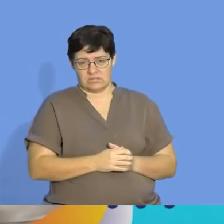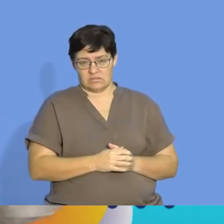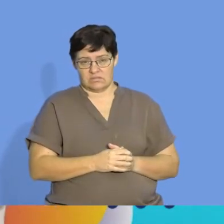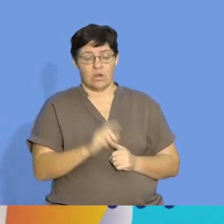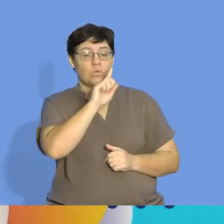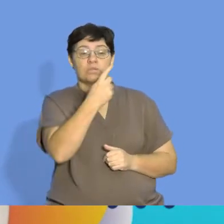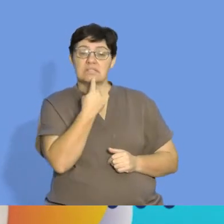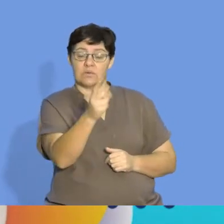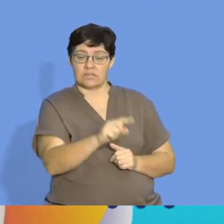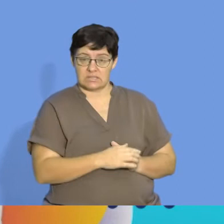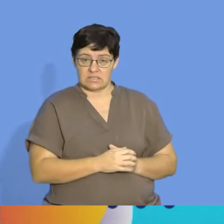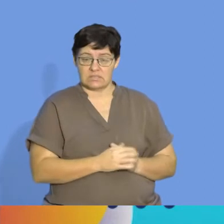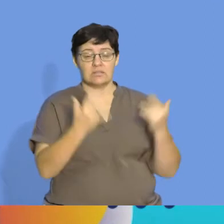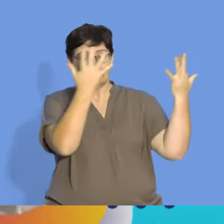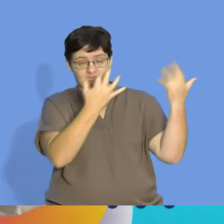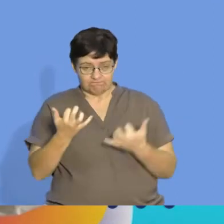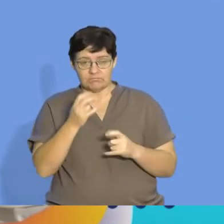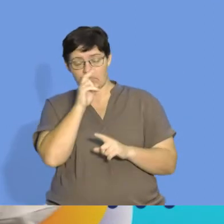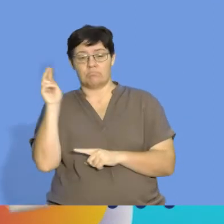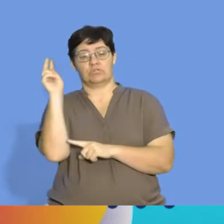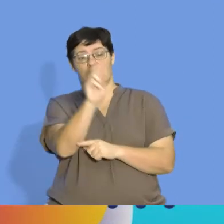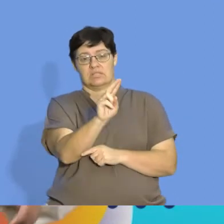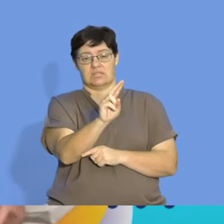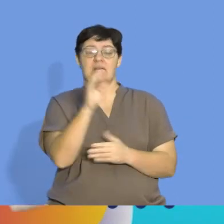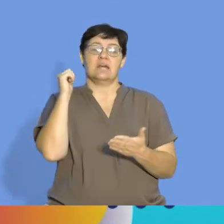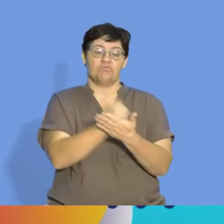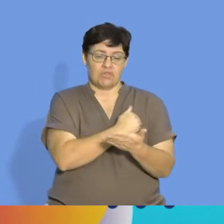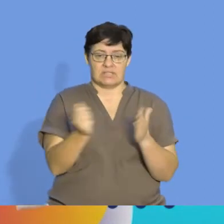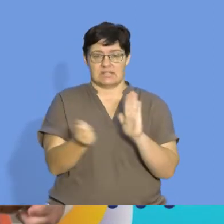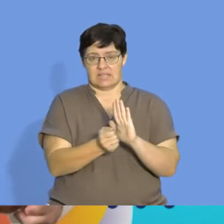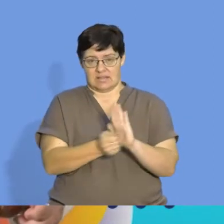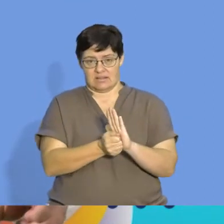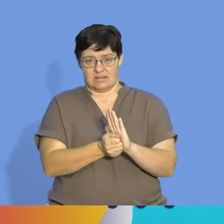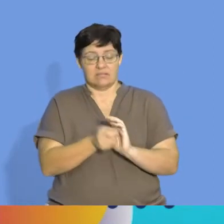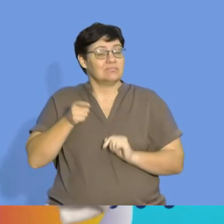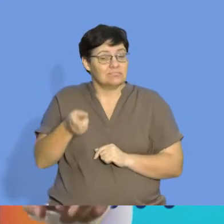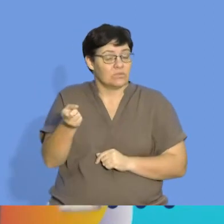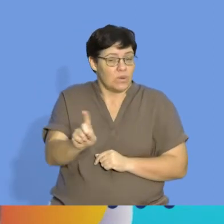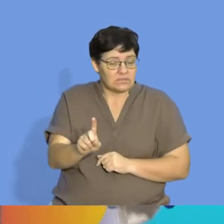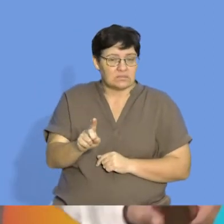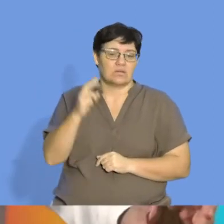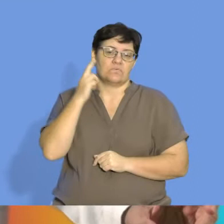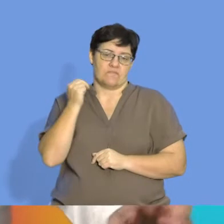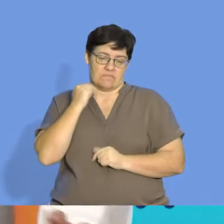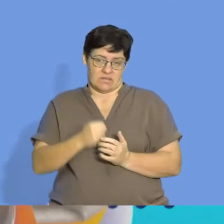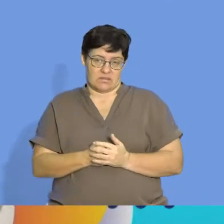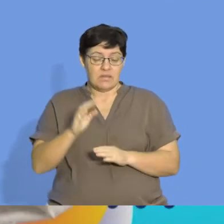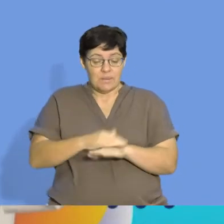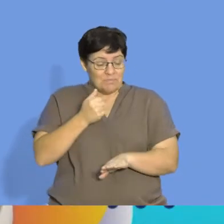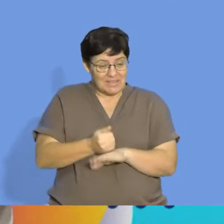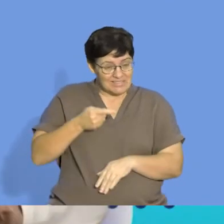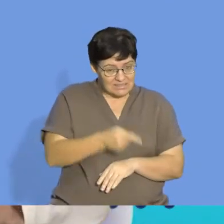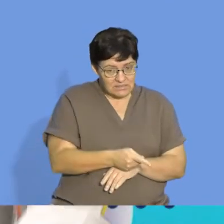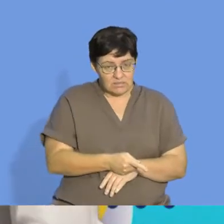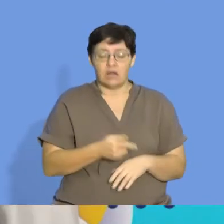question. The question said, calculate your projected credit sale for November. And based